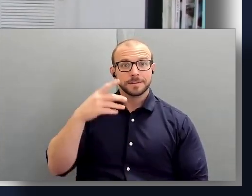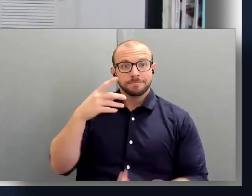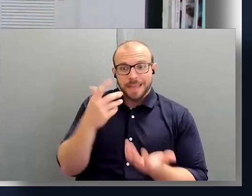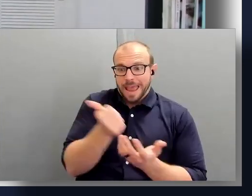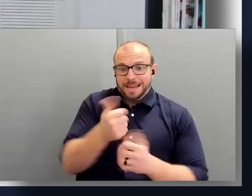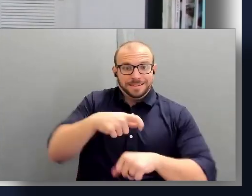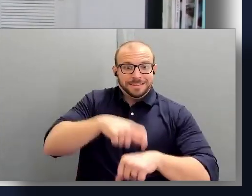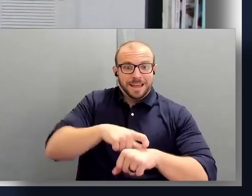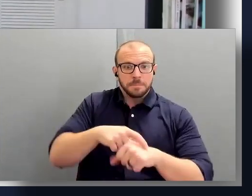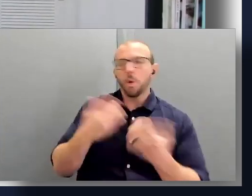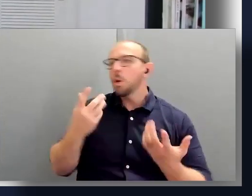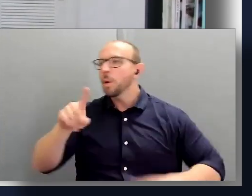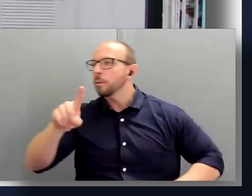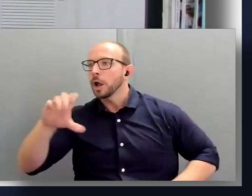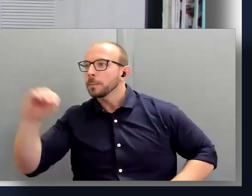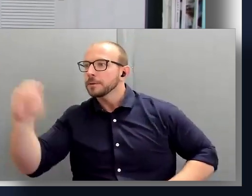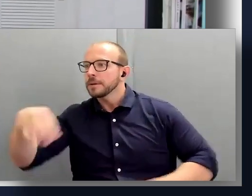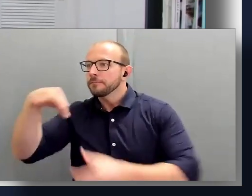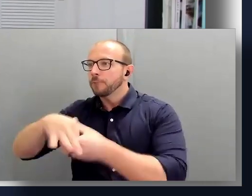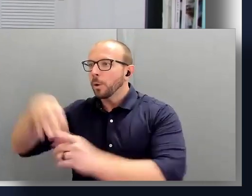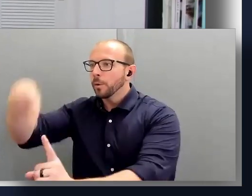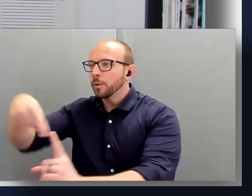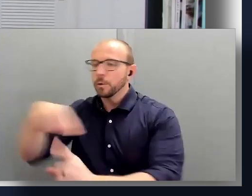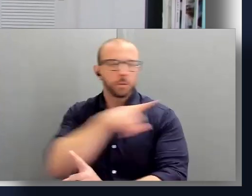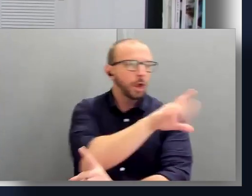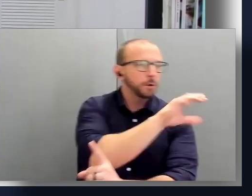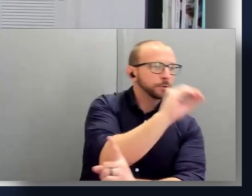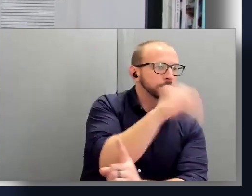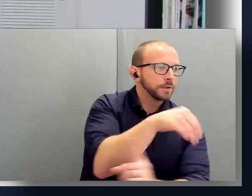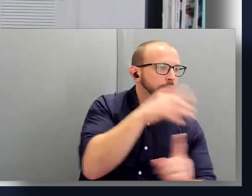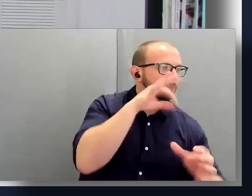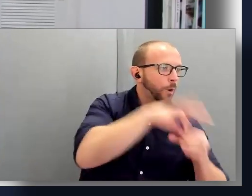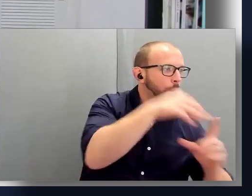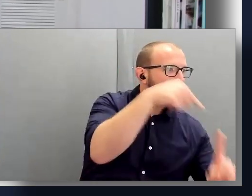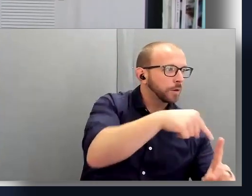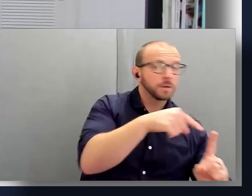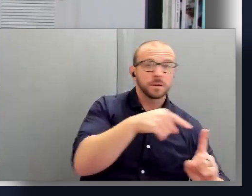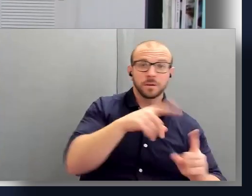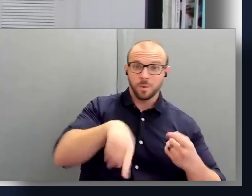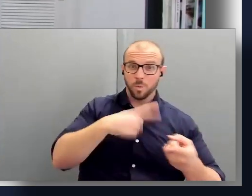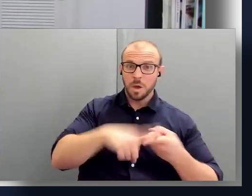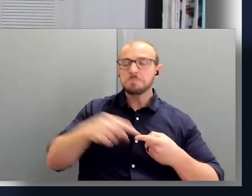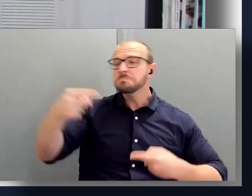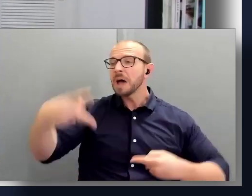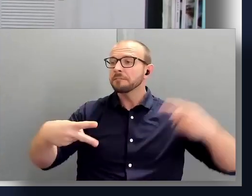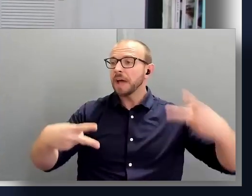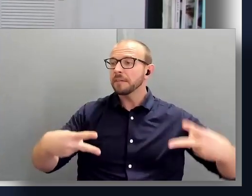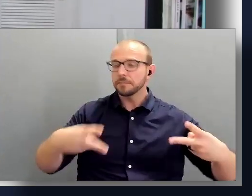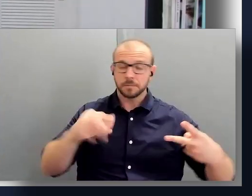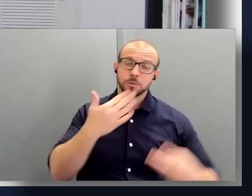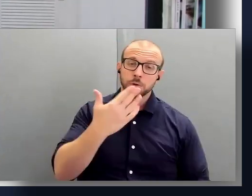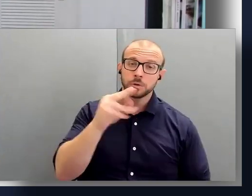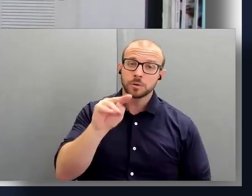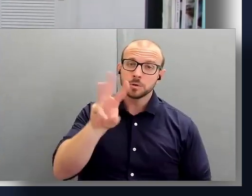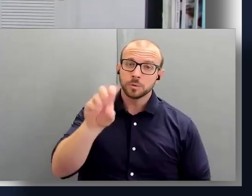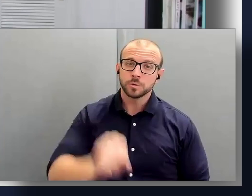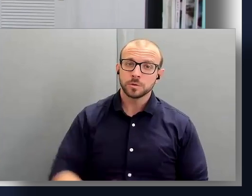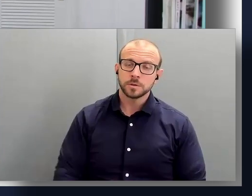more heterogeneous political parties here in the United States, that's going to be good news.